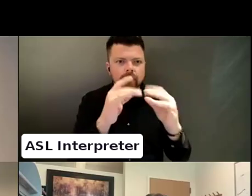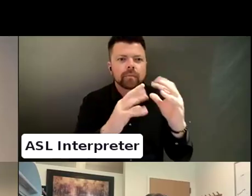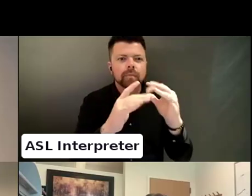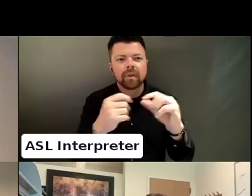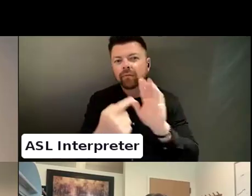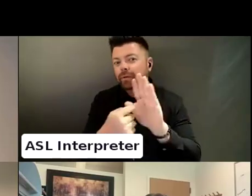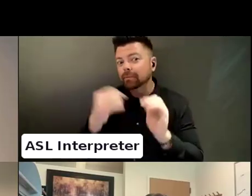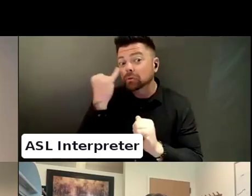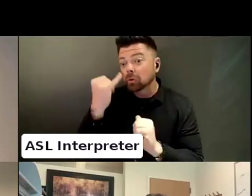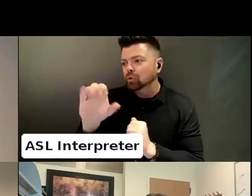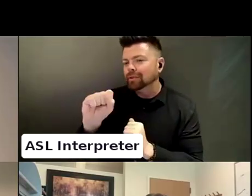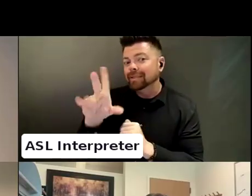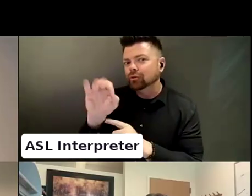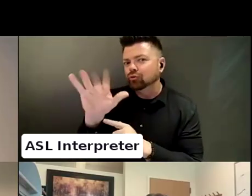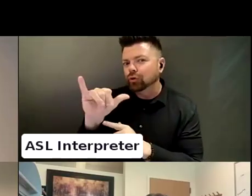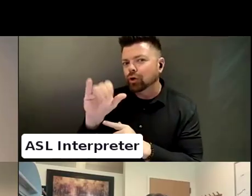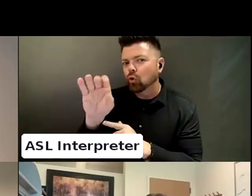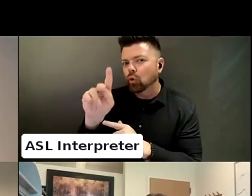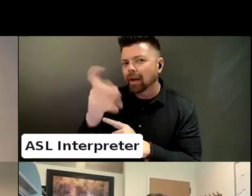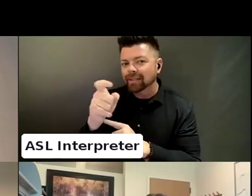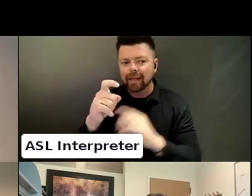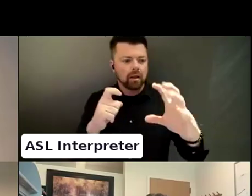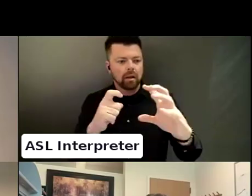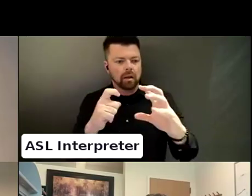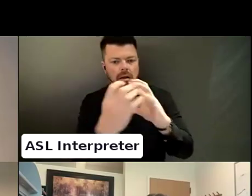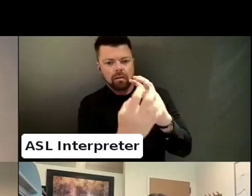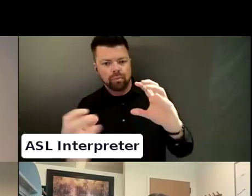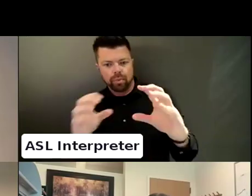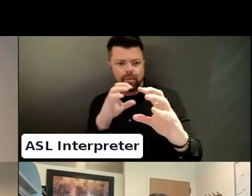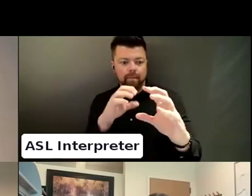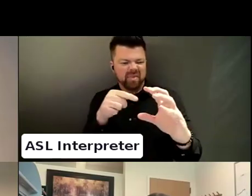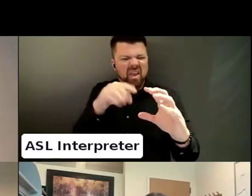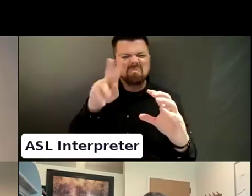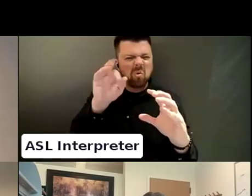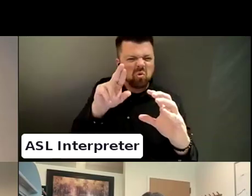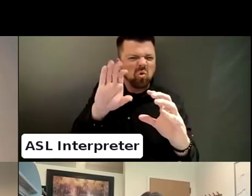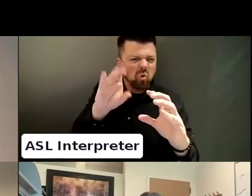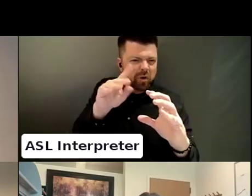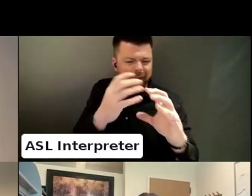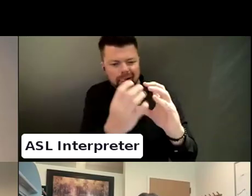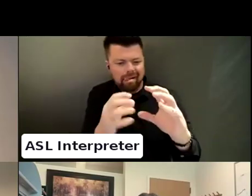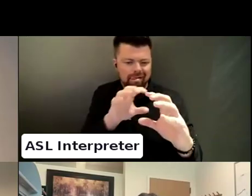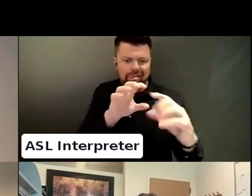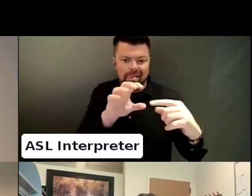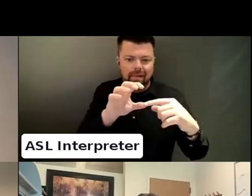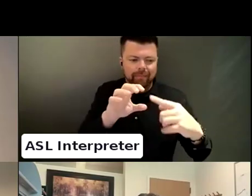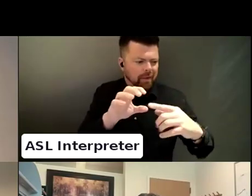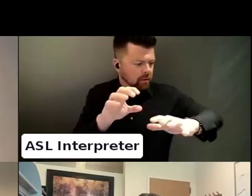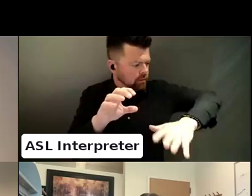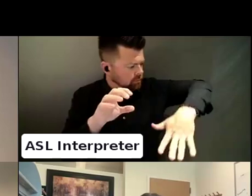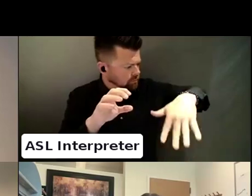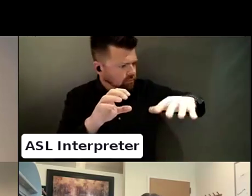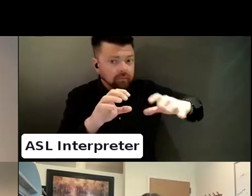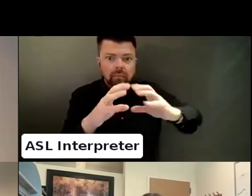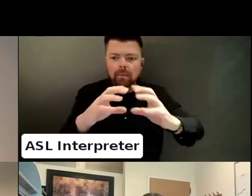sensory cortex, which sits right behind the motor cortex, then as that robot arm reaches out and touches a ball or